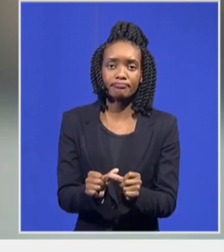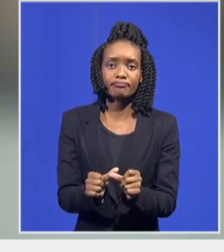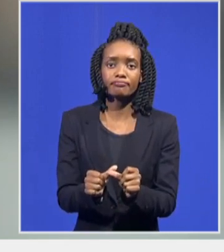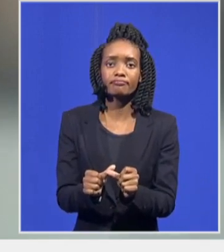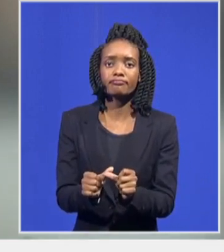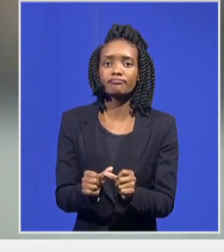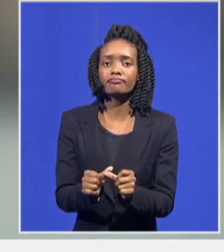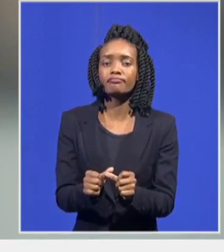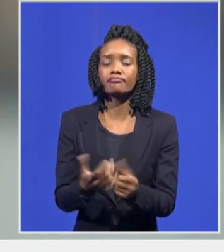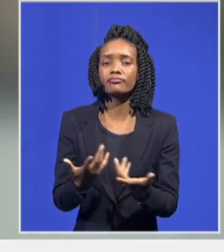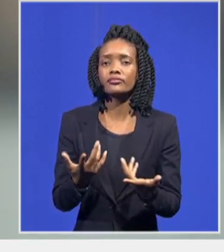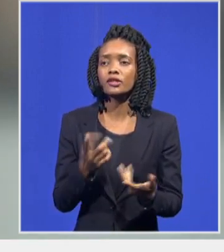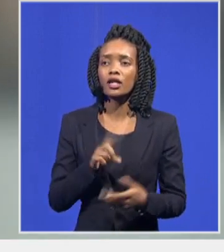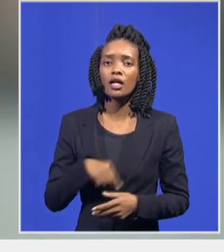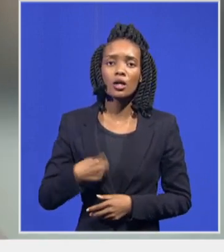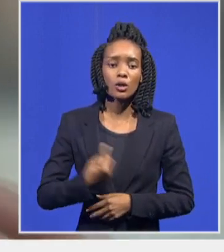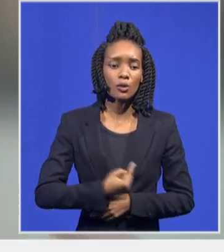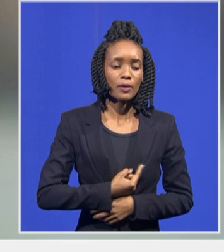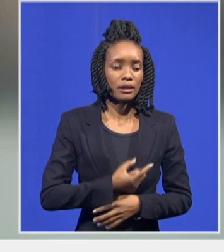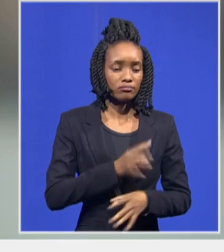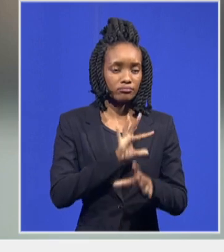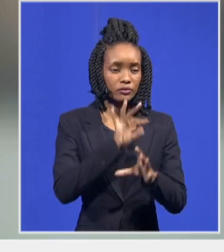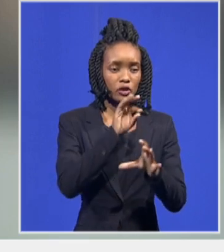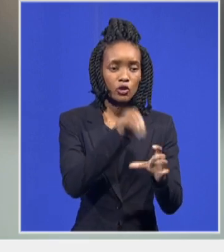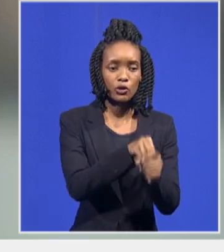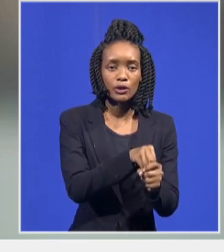move to a sort of inclusive,